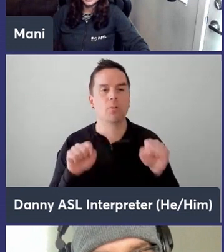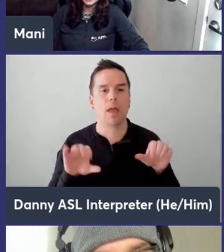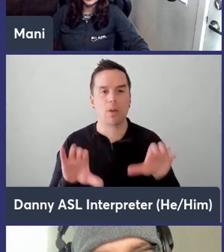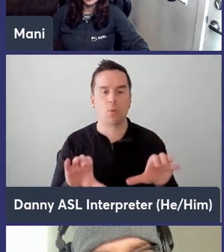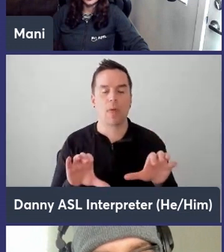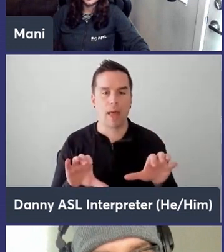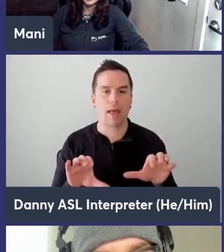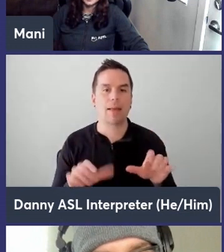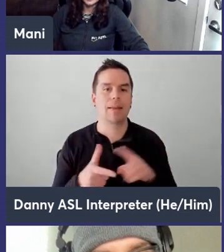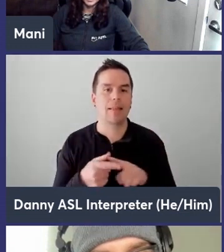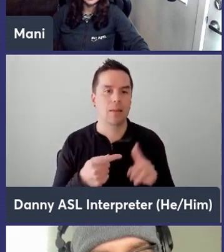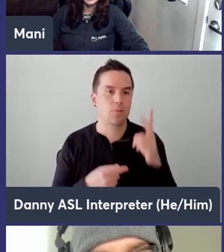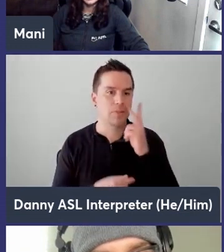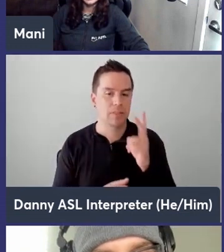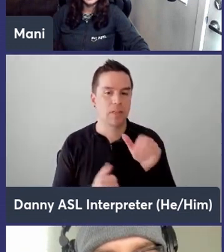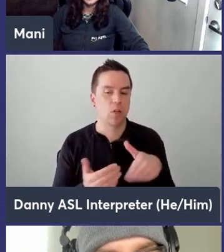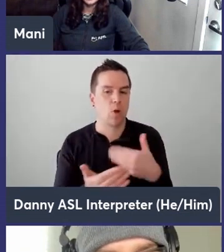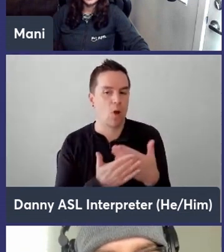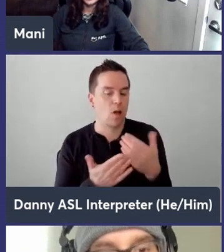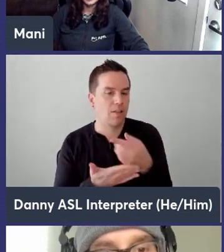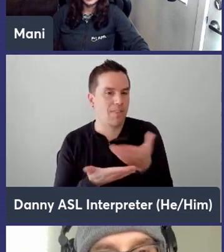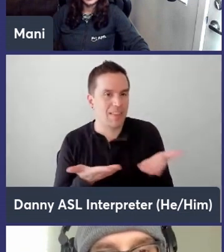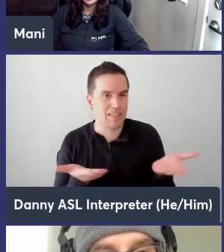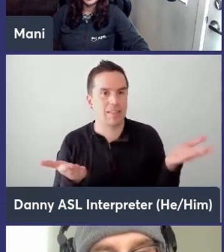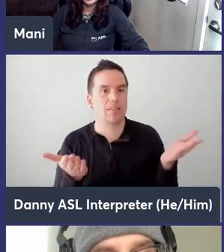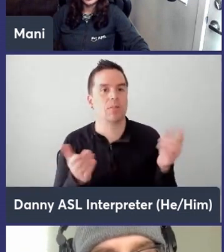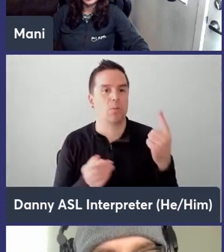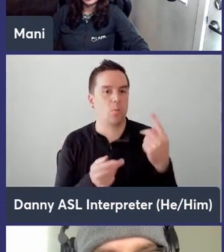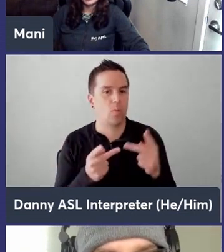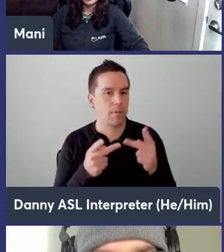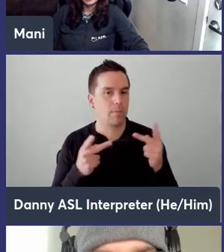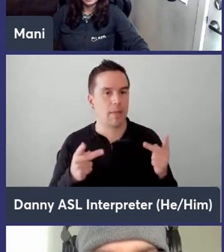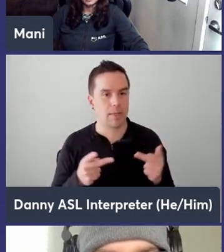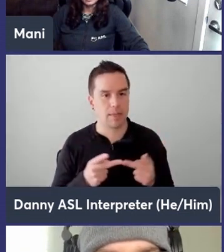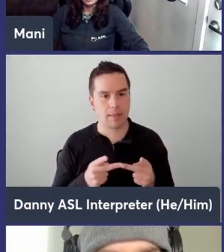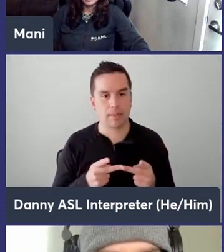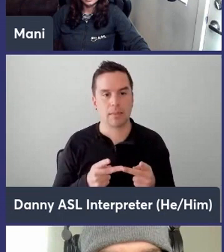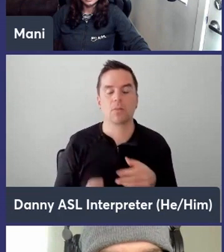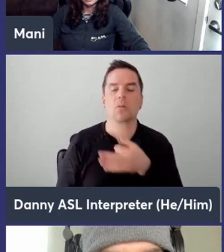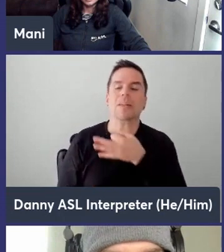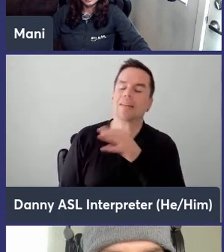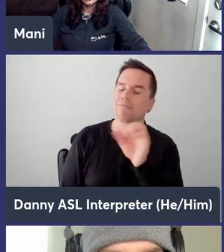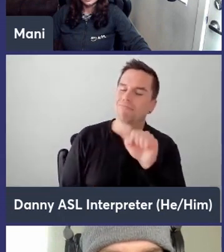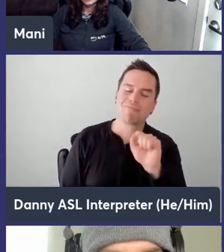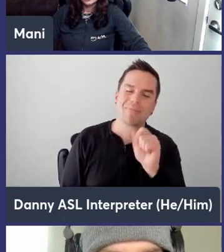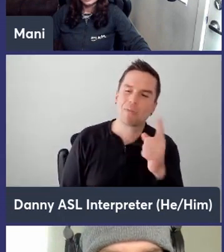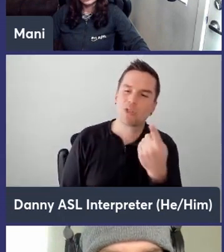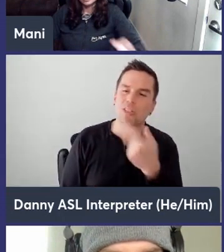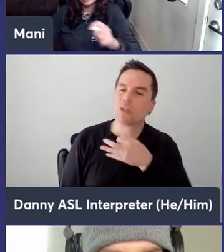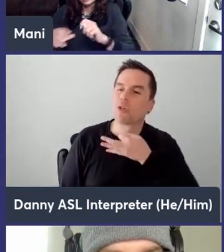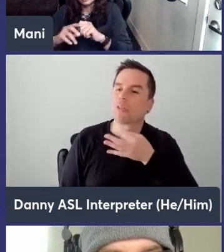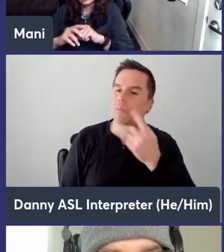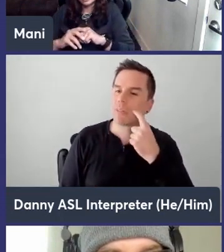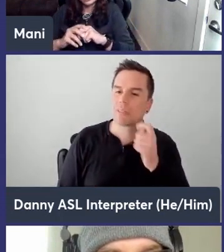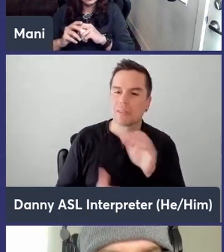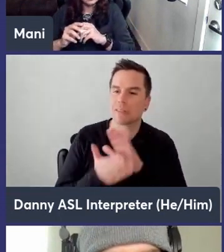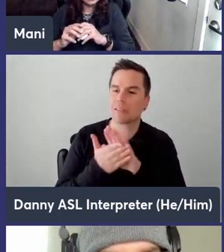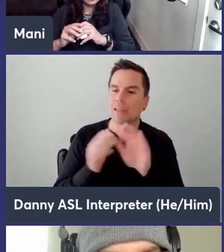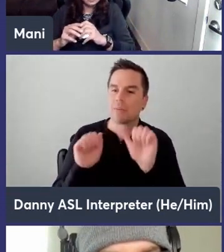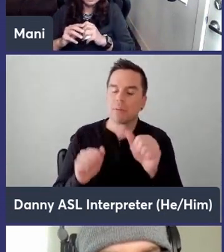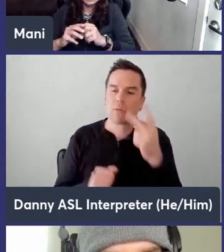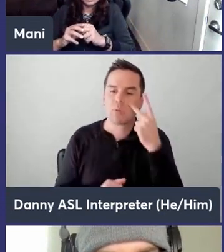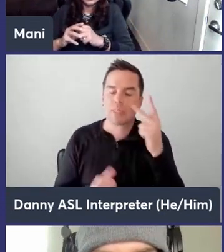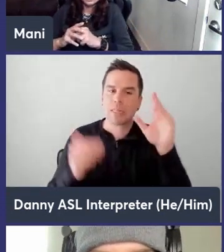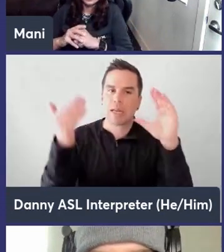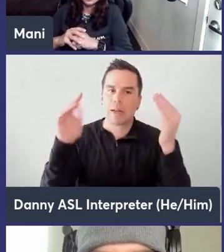will see all of this in one place. Yeah, I was just curious because it's like, I mean, it's great to be able to see, you know, and compare the output